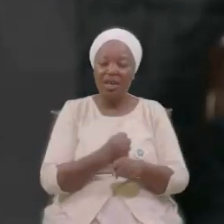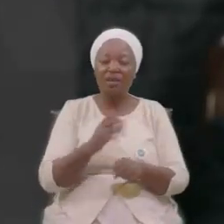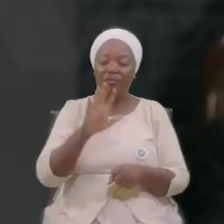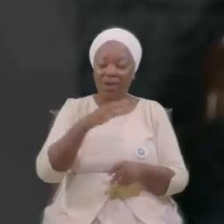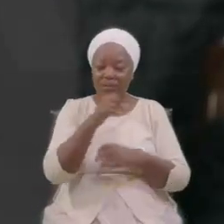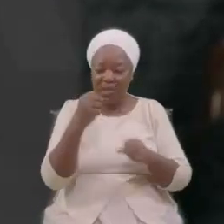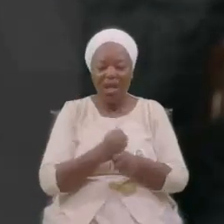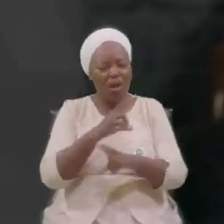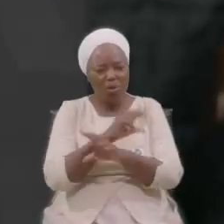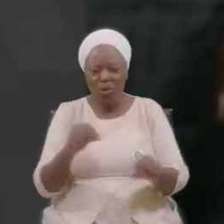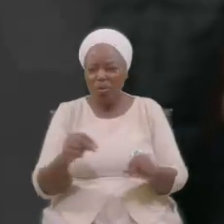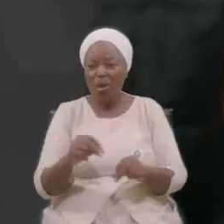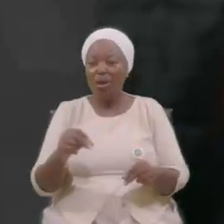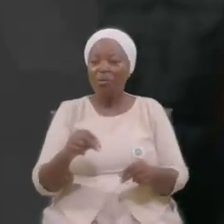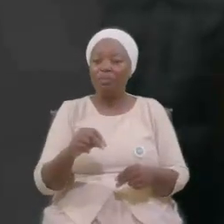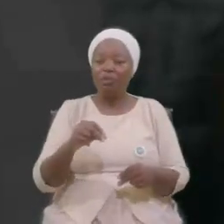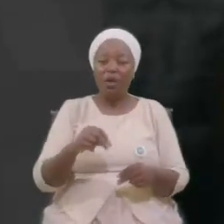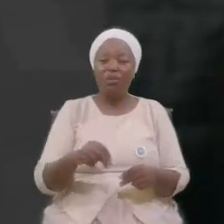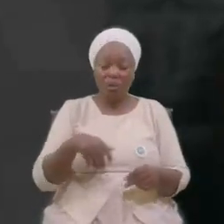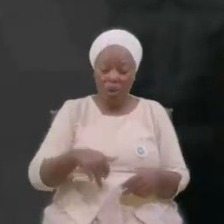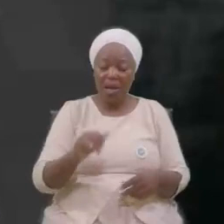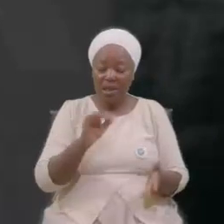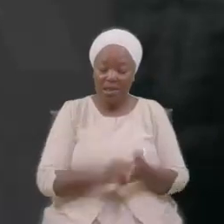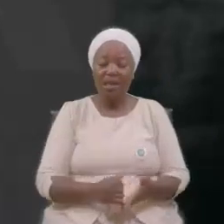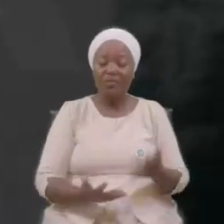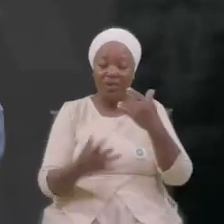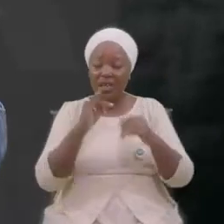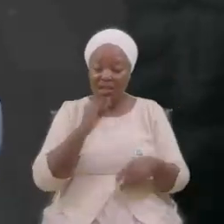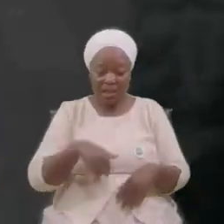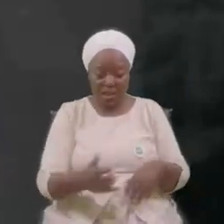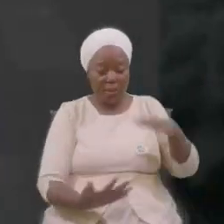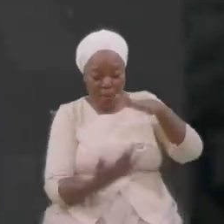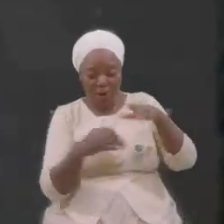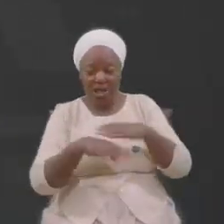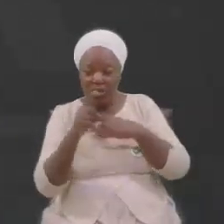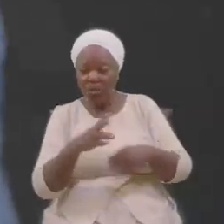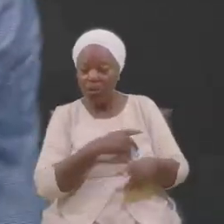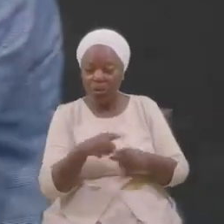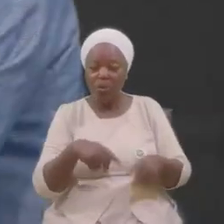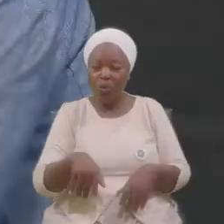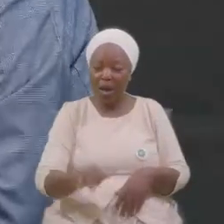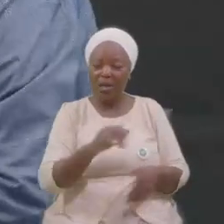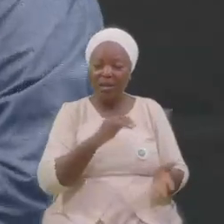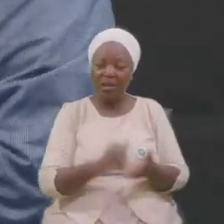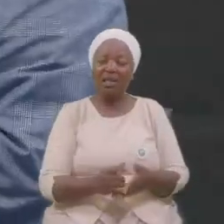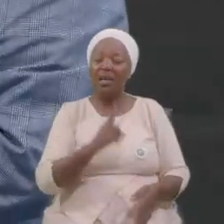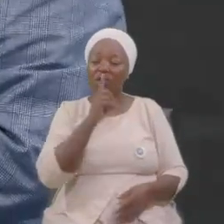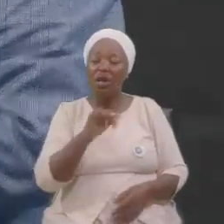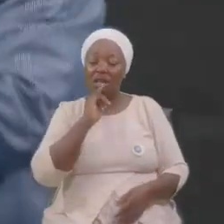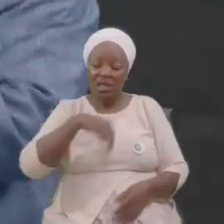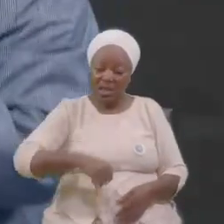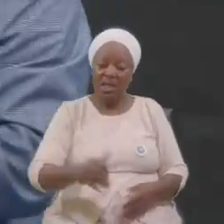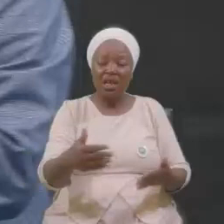No, while the fire is still burning, while the assurance is still